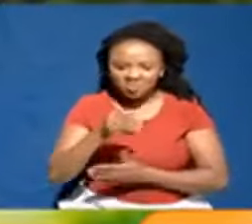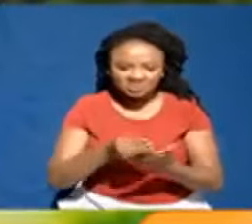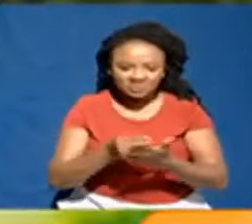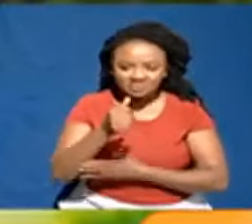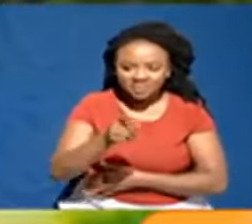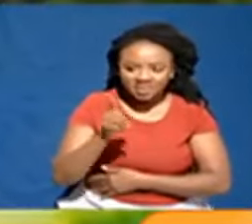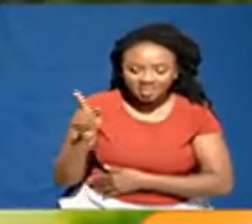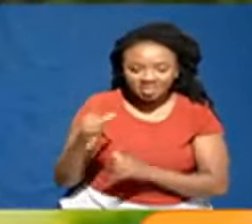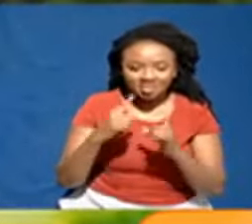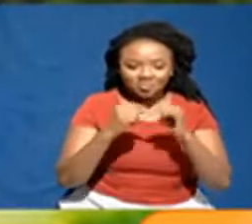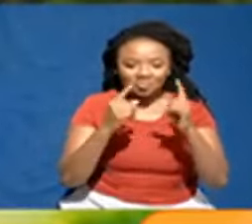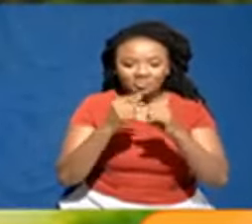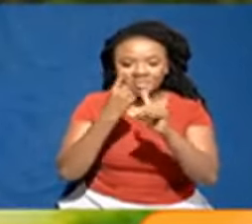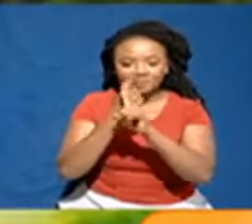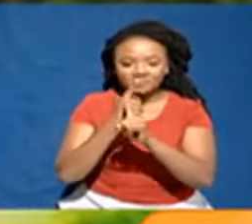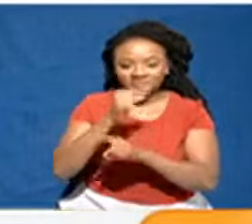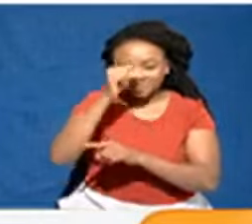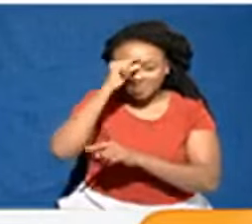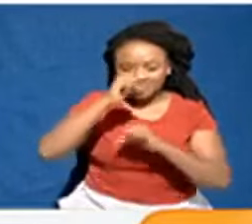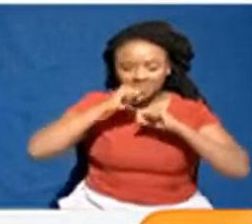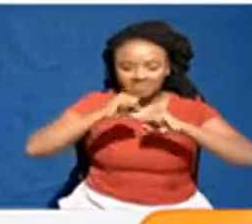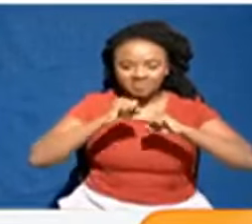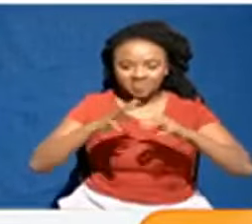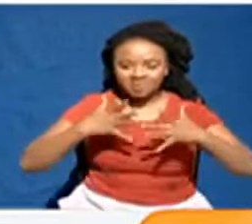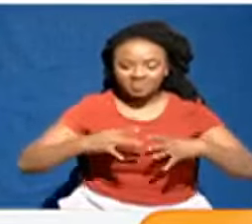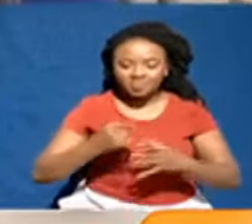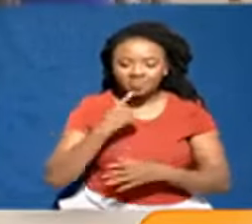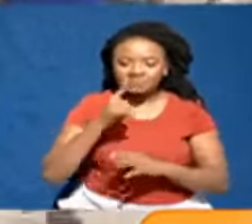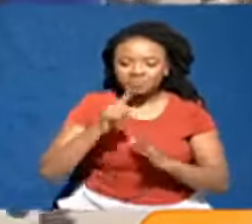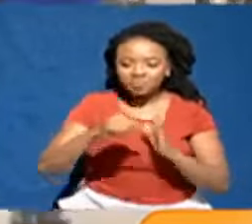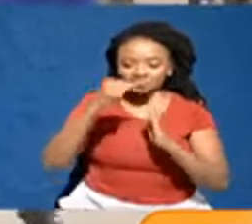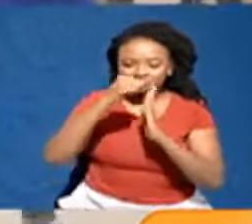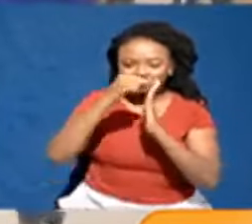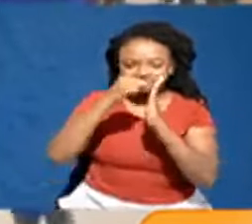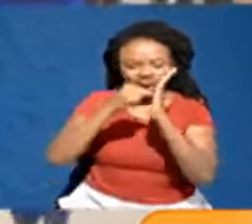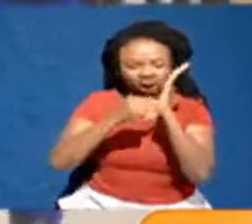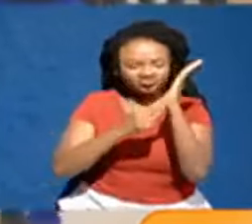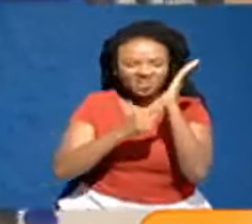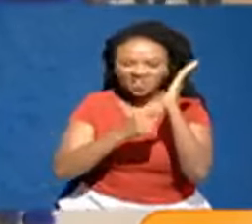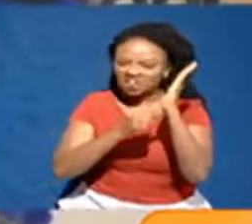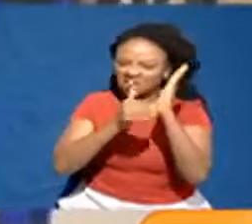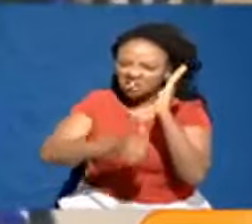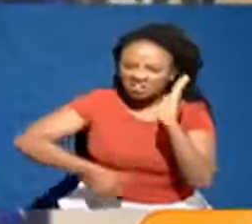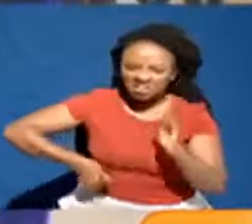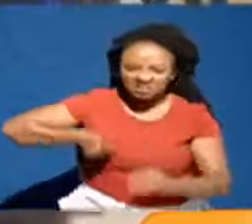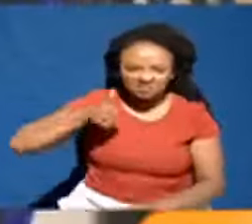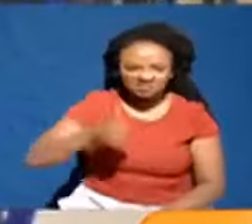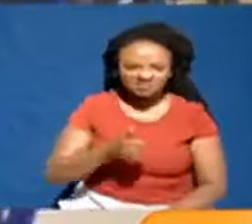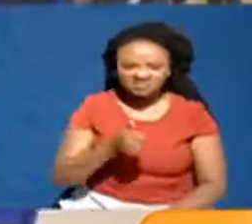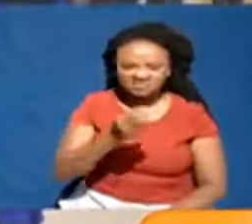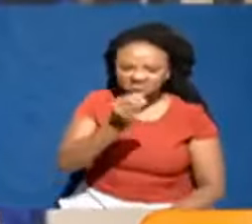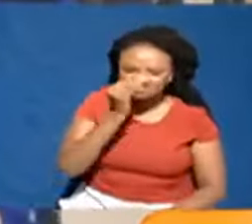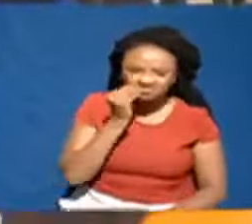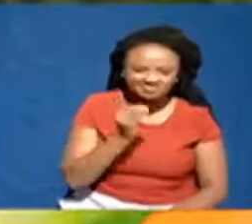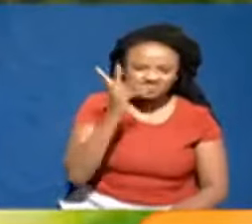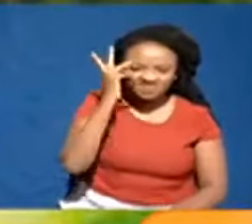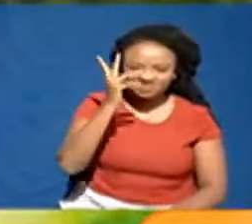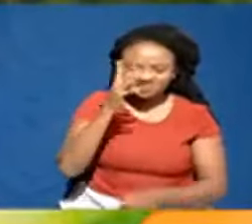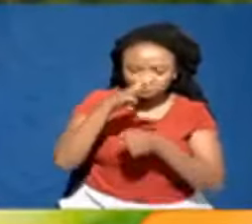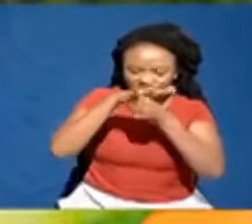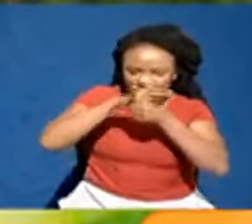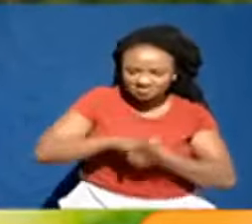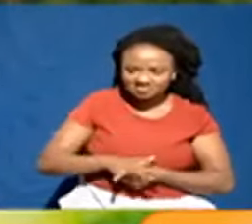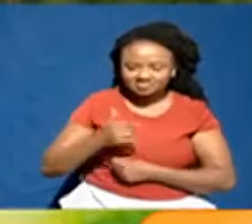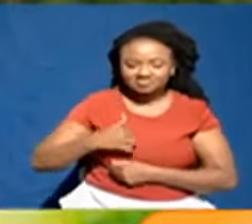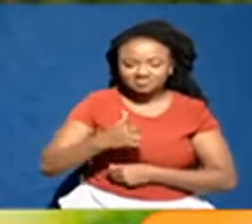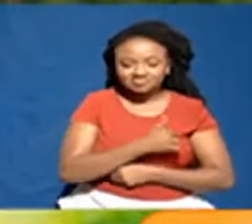with a section of government officials terming the demands by the medics selfish, expensive and discriminatory.